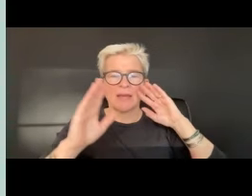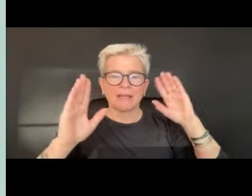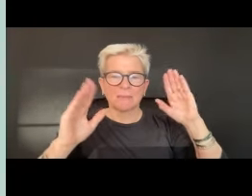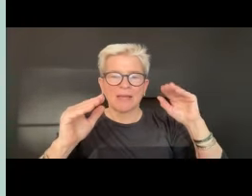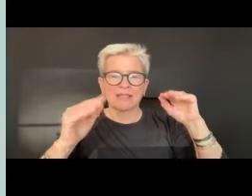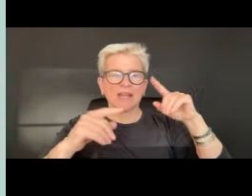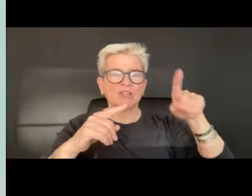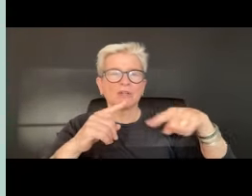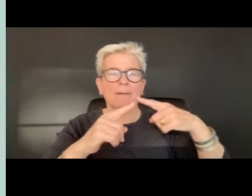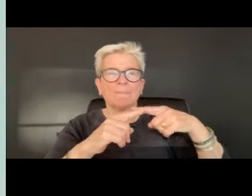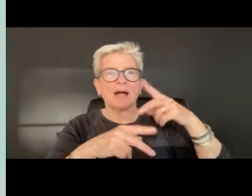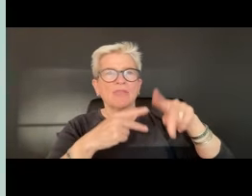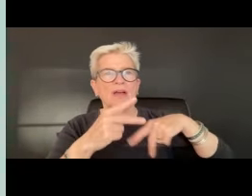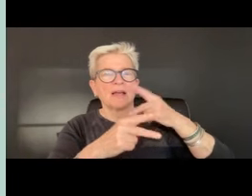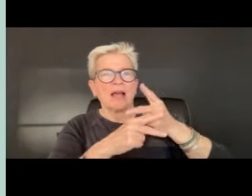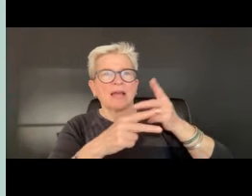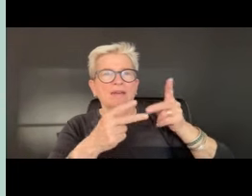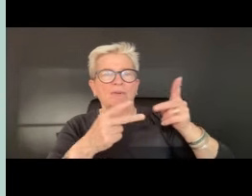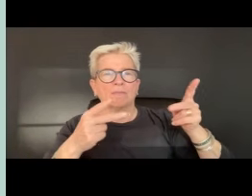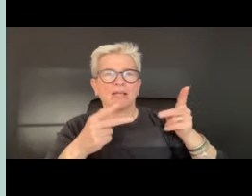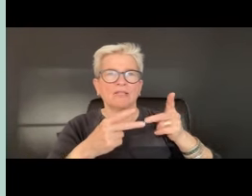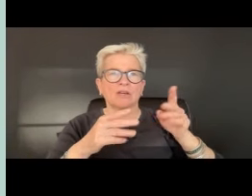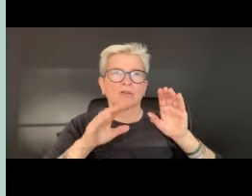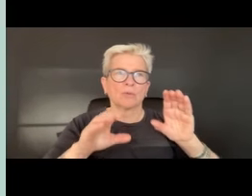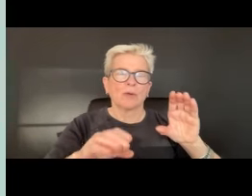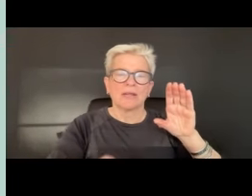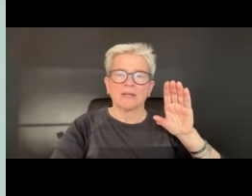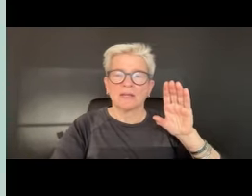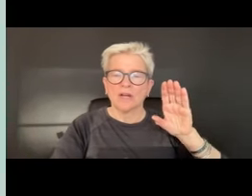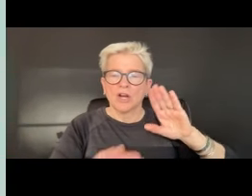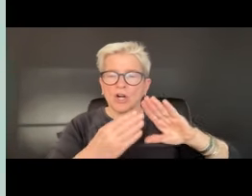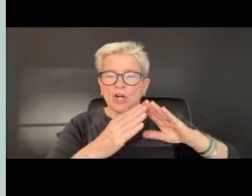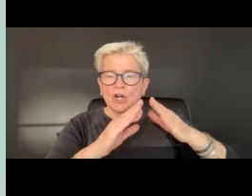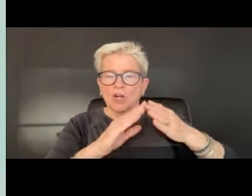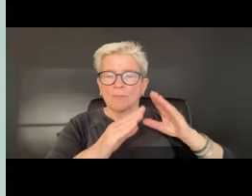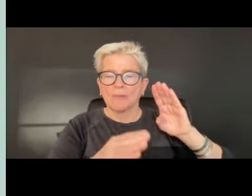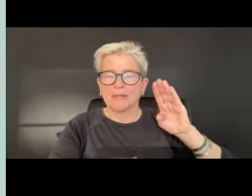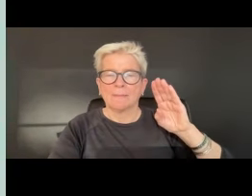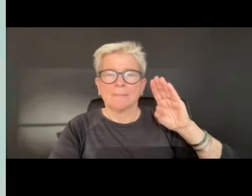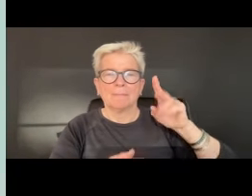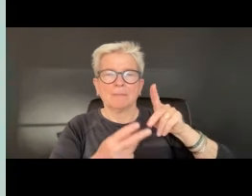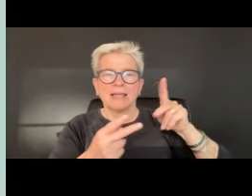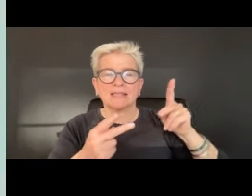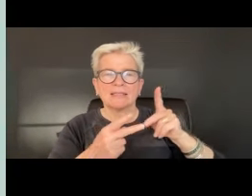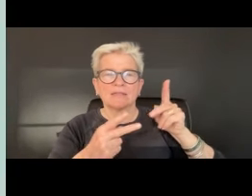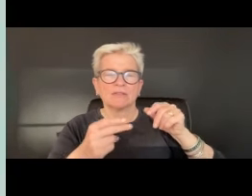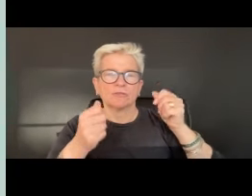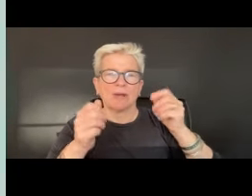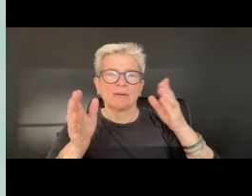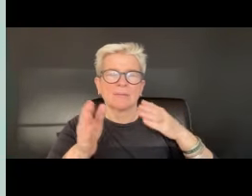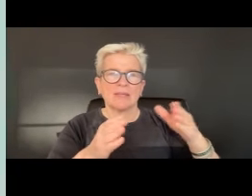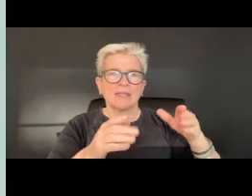kinds of places, great urban places we're trying to create through our planning, as well as